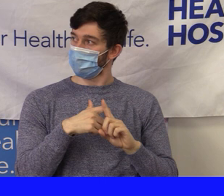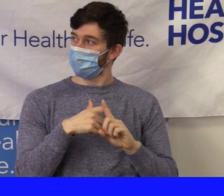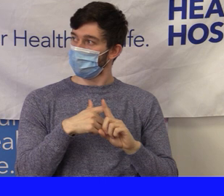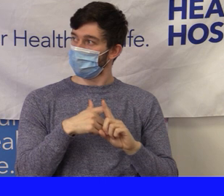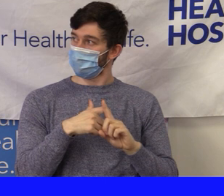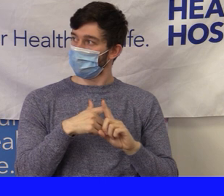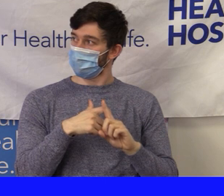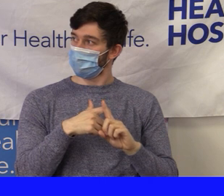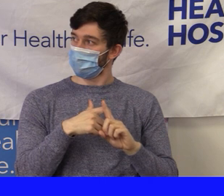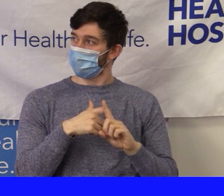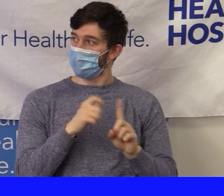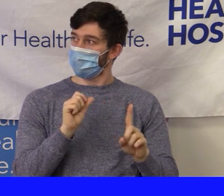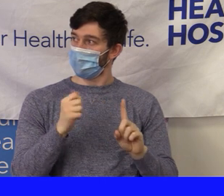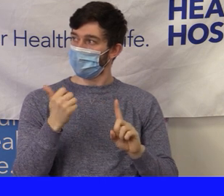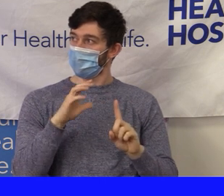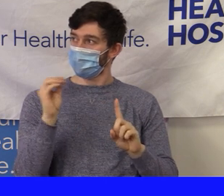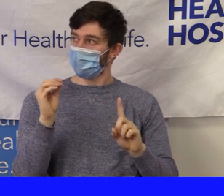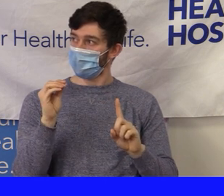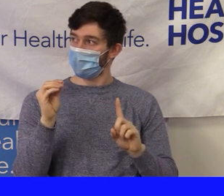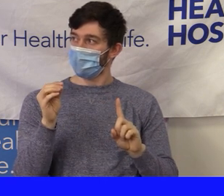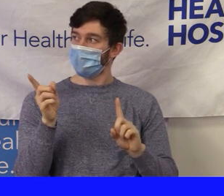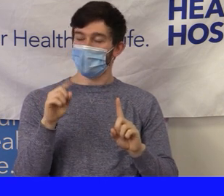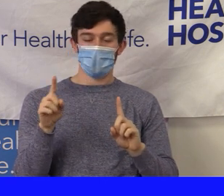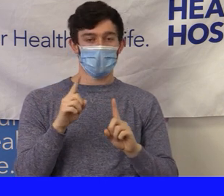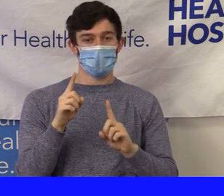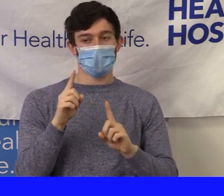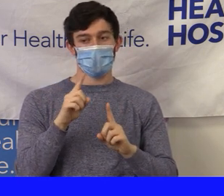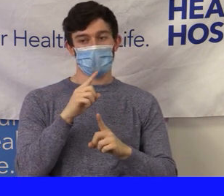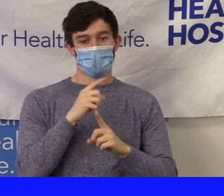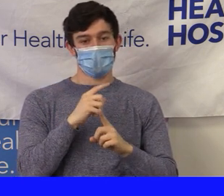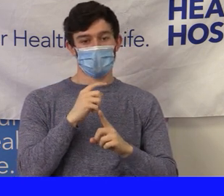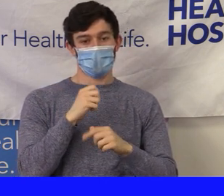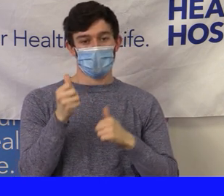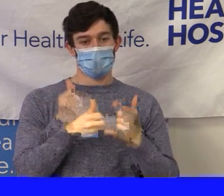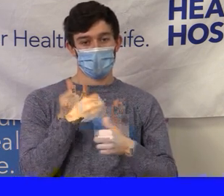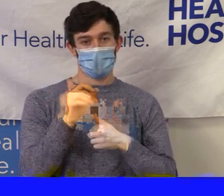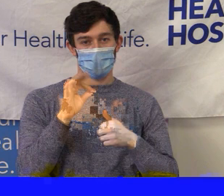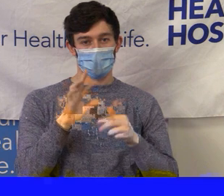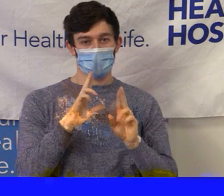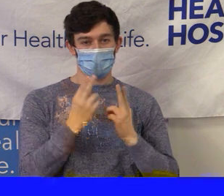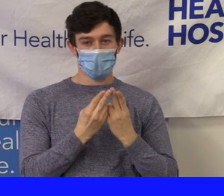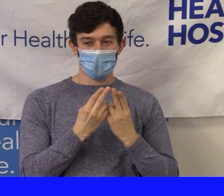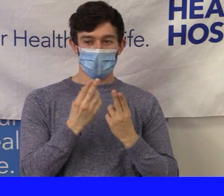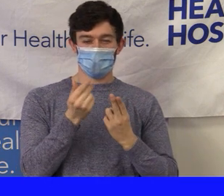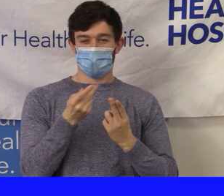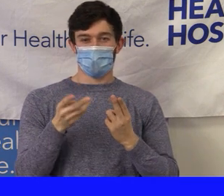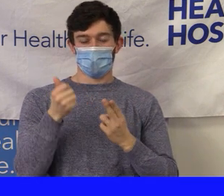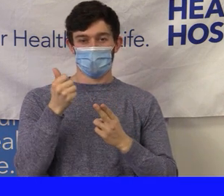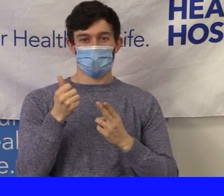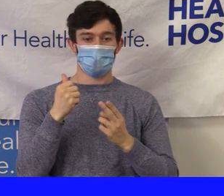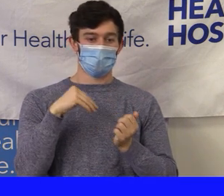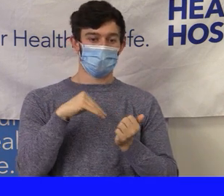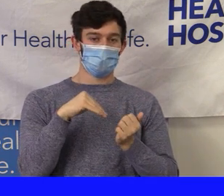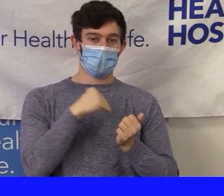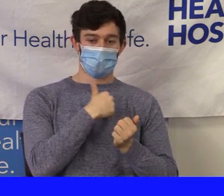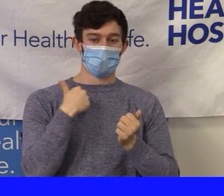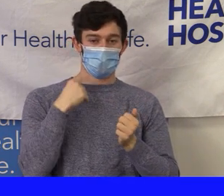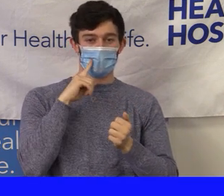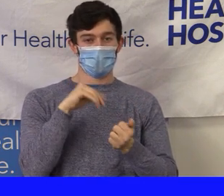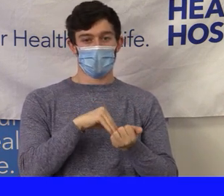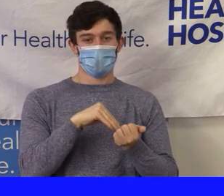2016. Most of them were members of 1199 Union. Fewer of those were members of Doctors